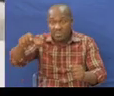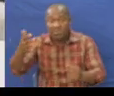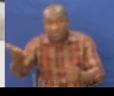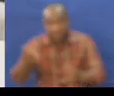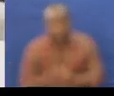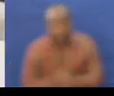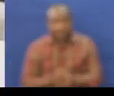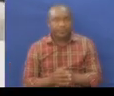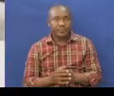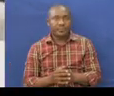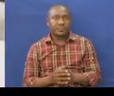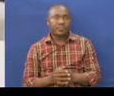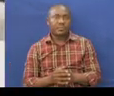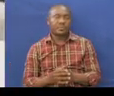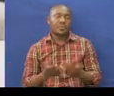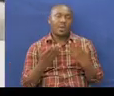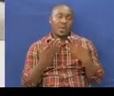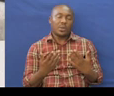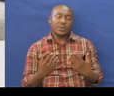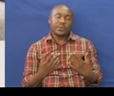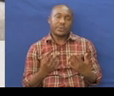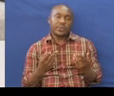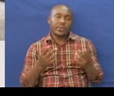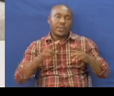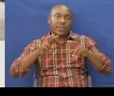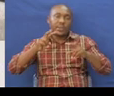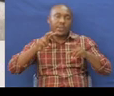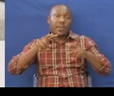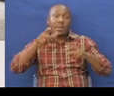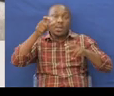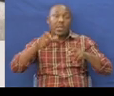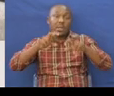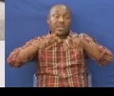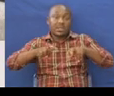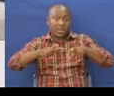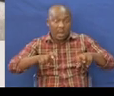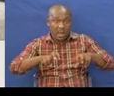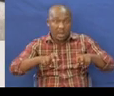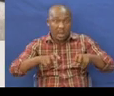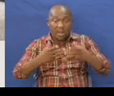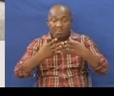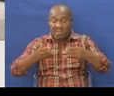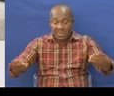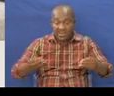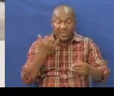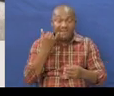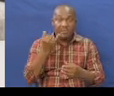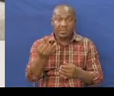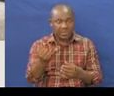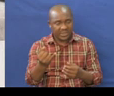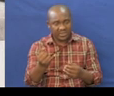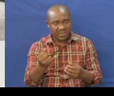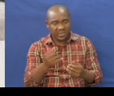say sometimes the researchers are fed with false information. You don't know what, if the information you are getting from these people